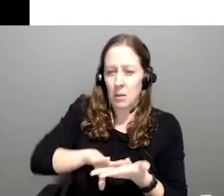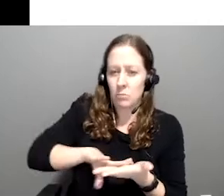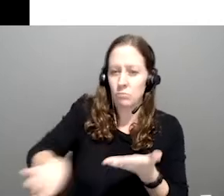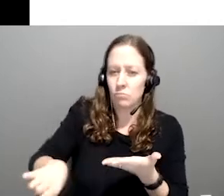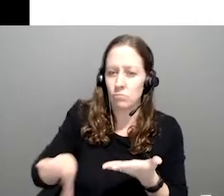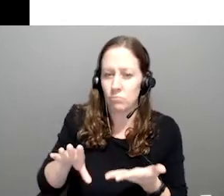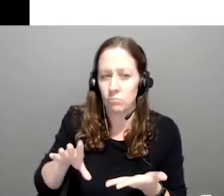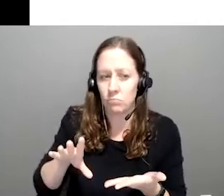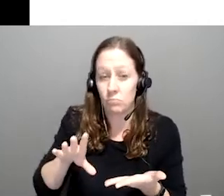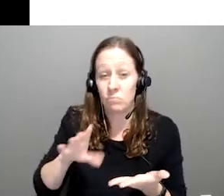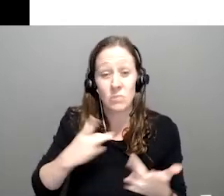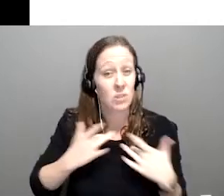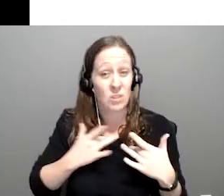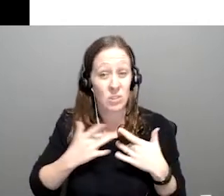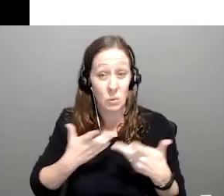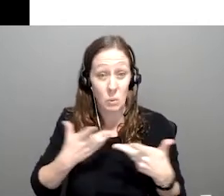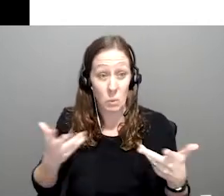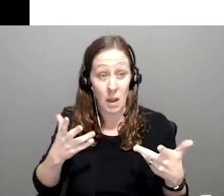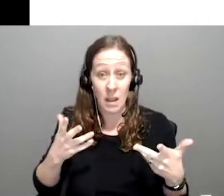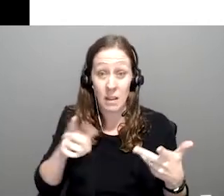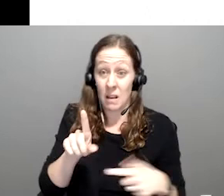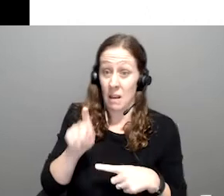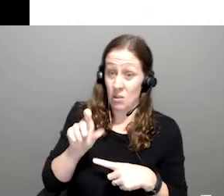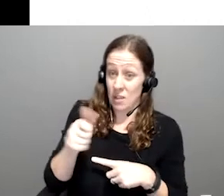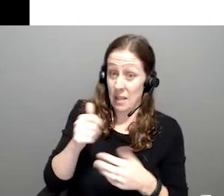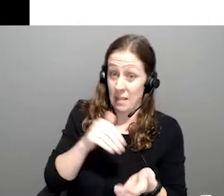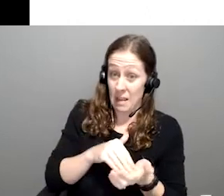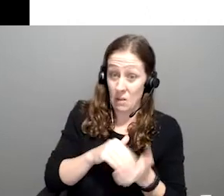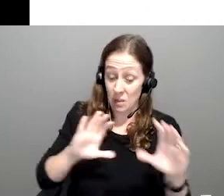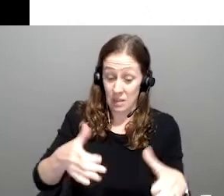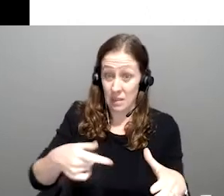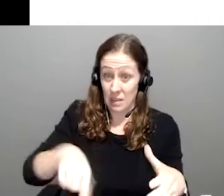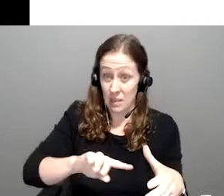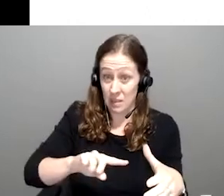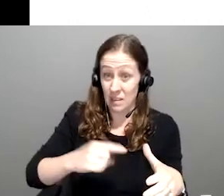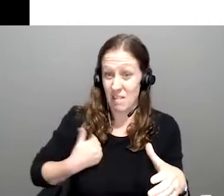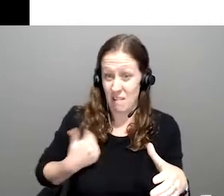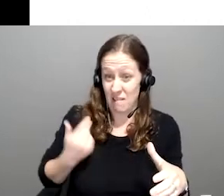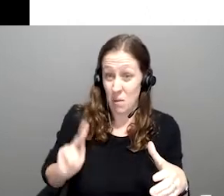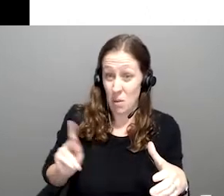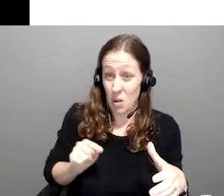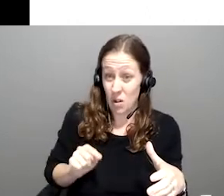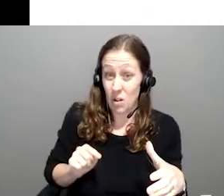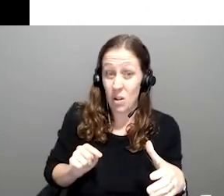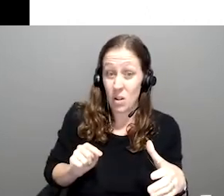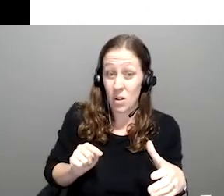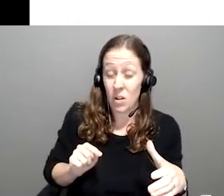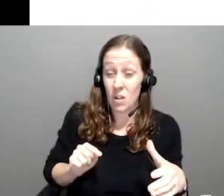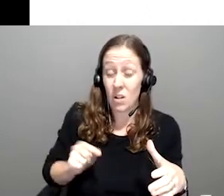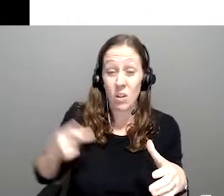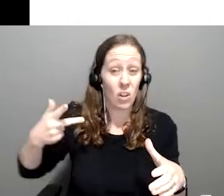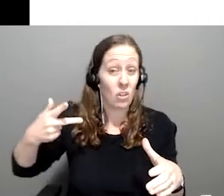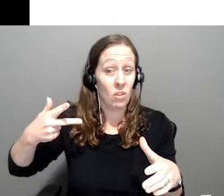what's really concerning here is that of that 110,000 group of young people, over 3/4